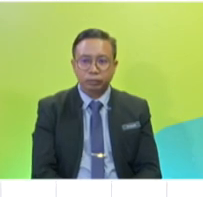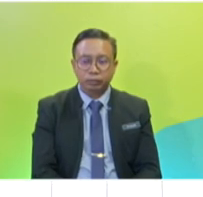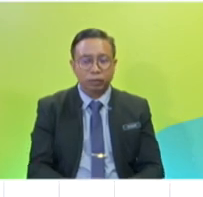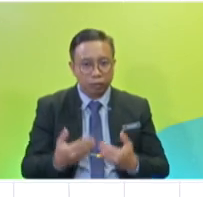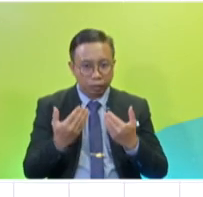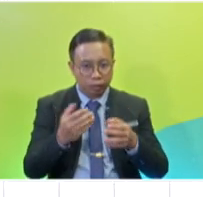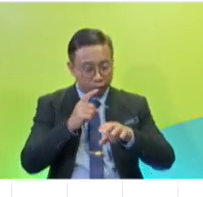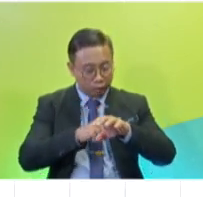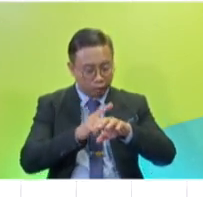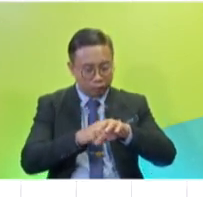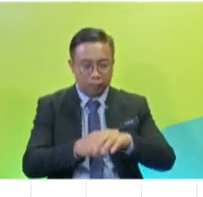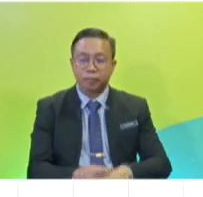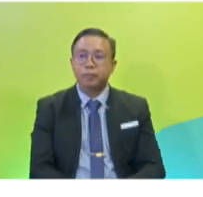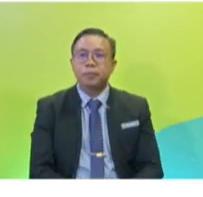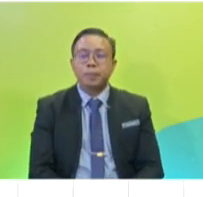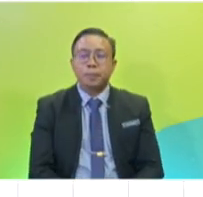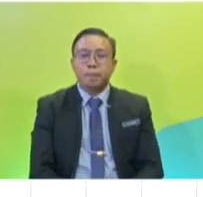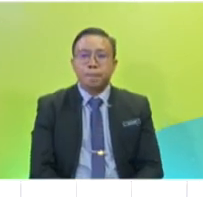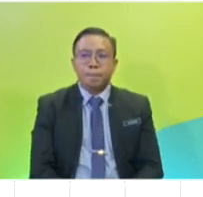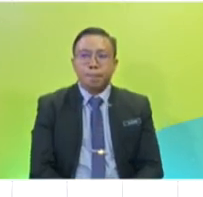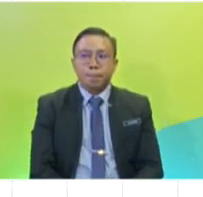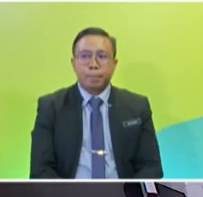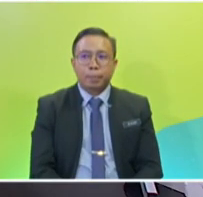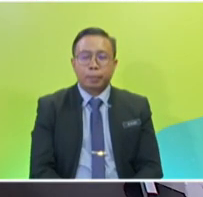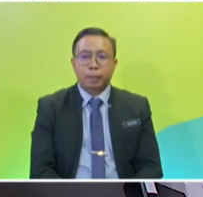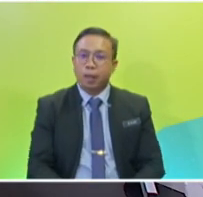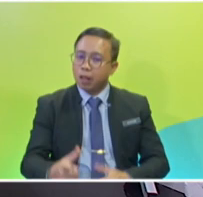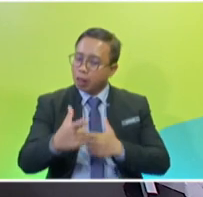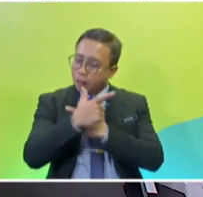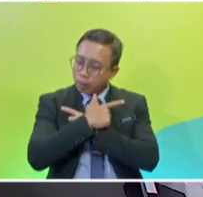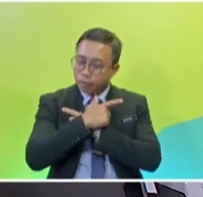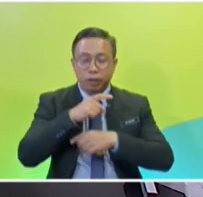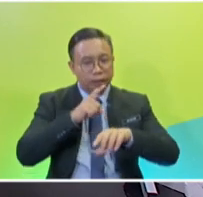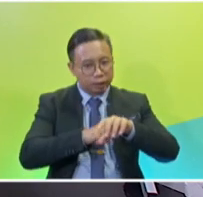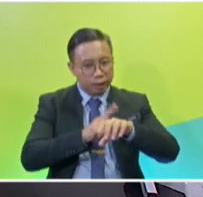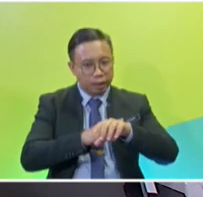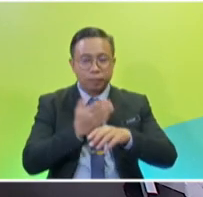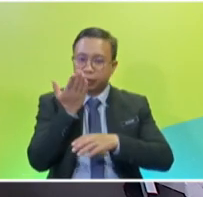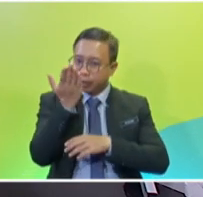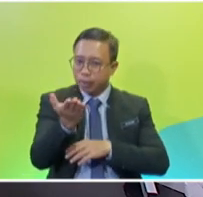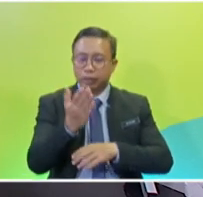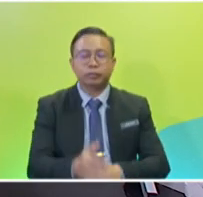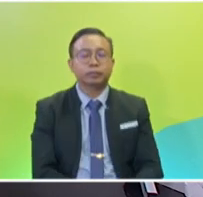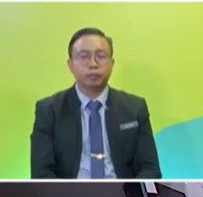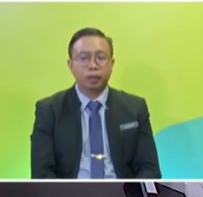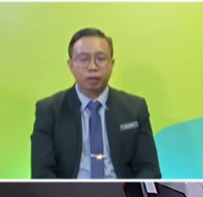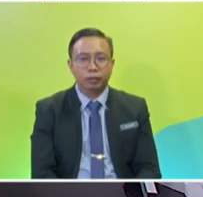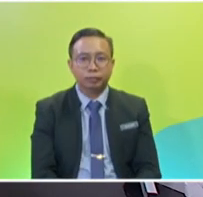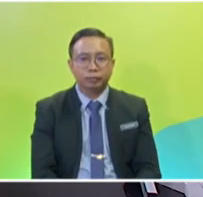there. Had a lovely time there.